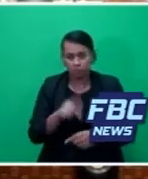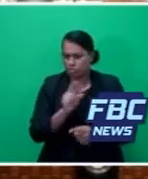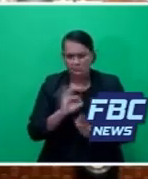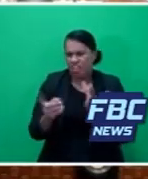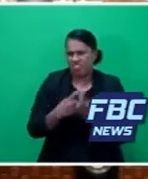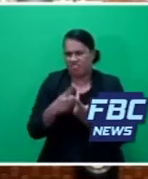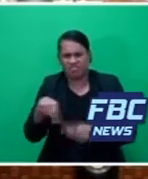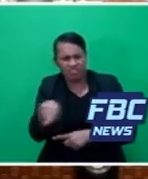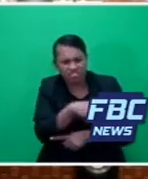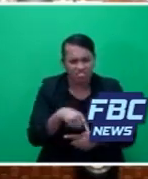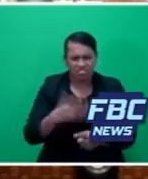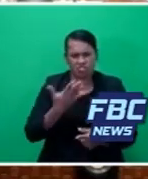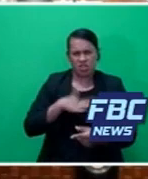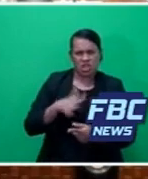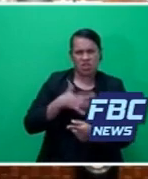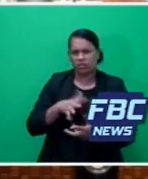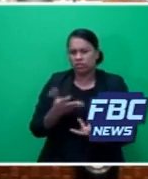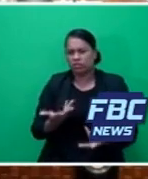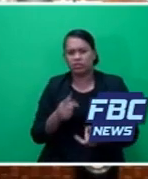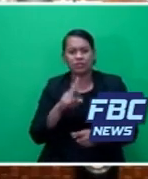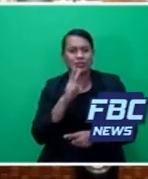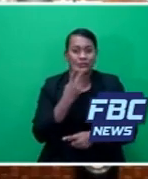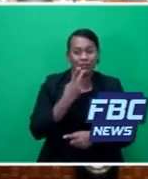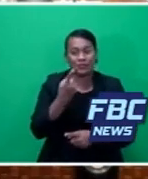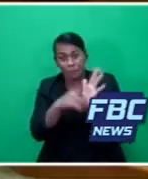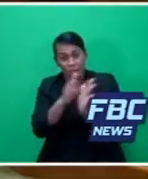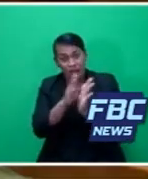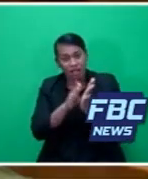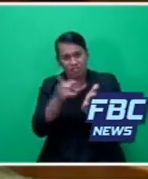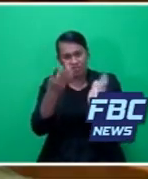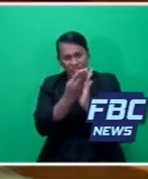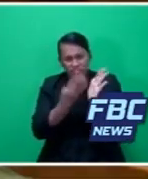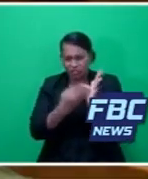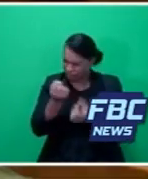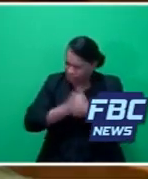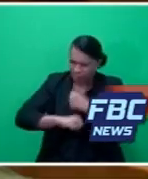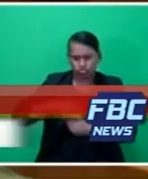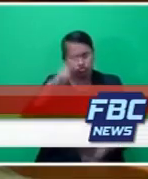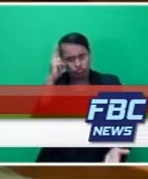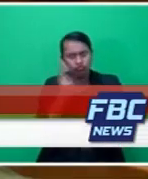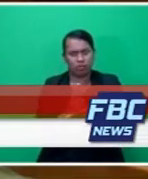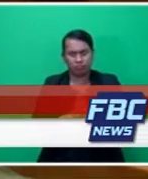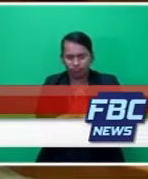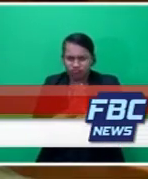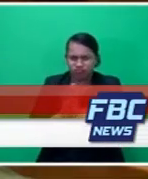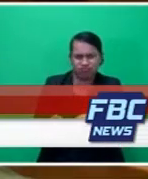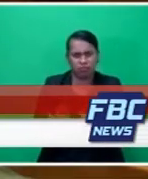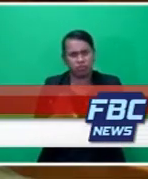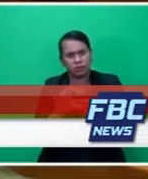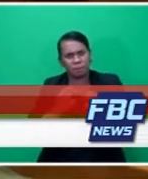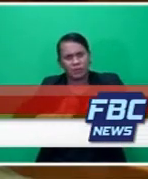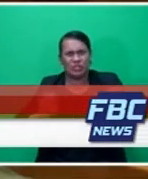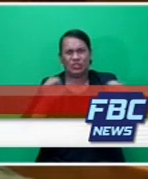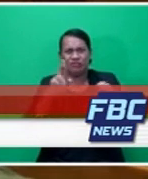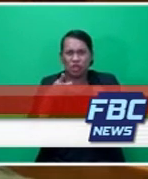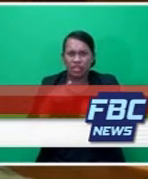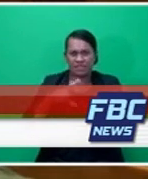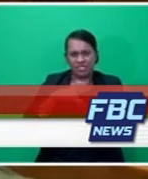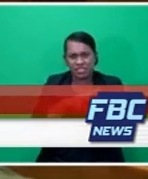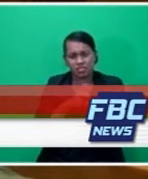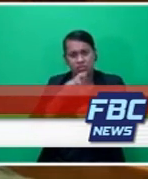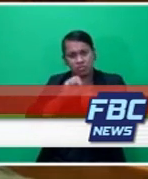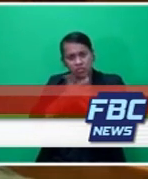please, would be a great move for Fiji. We need to put money. We need to put money in Fijians' pockets